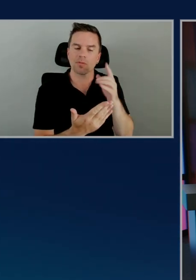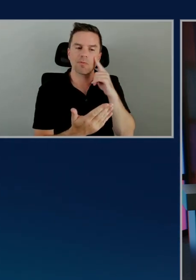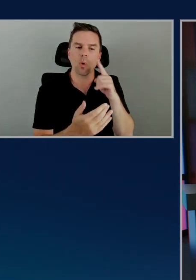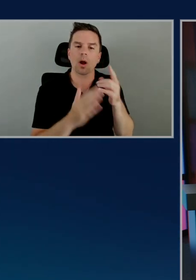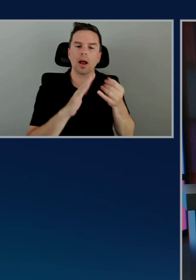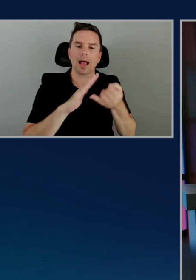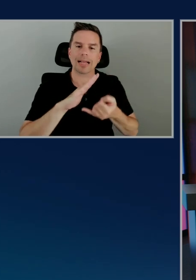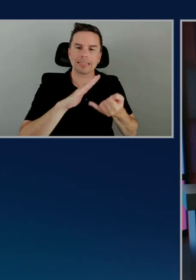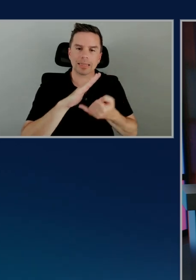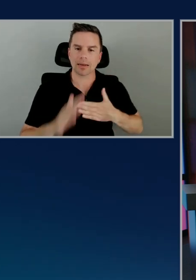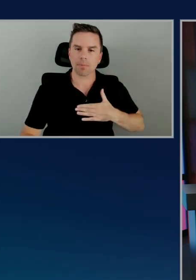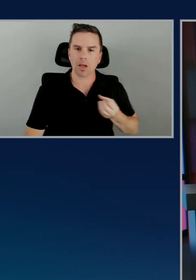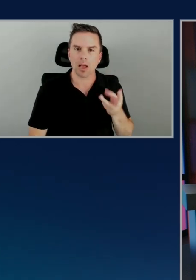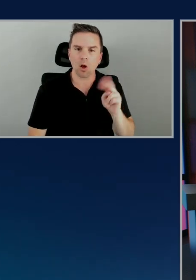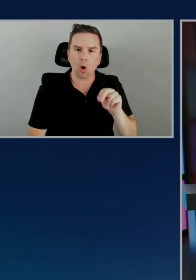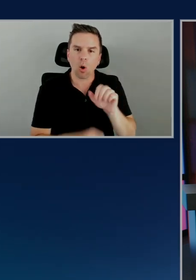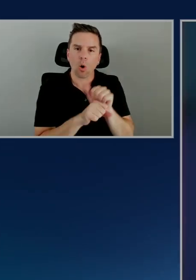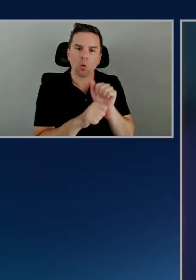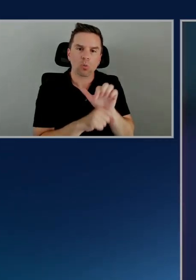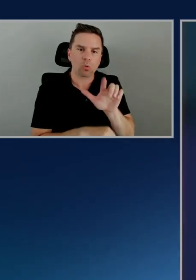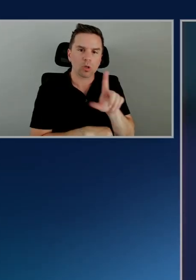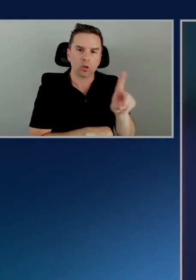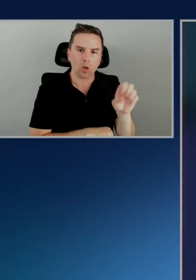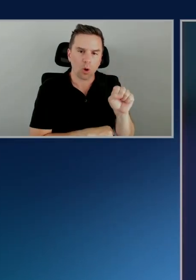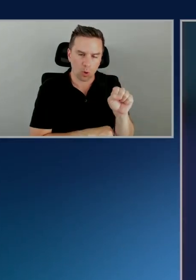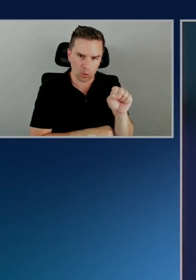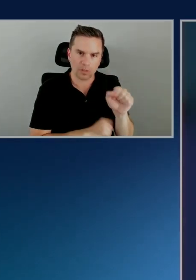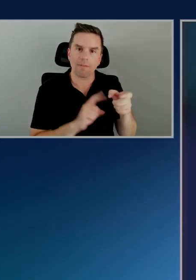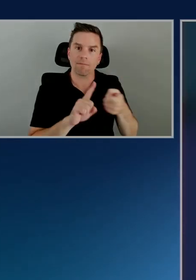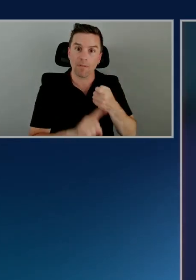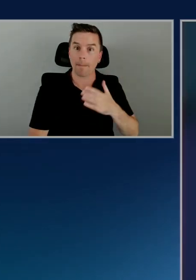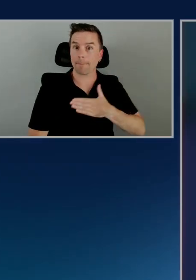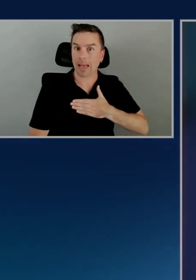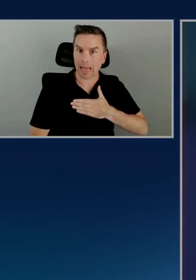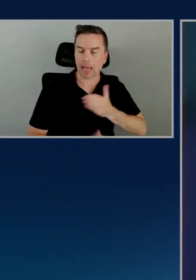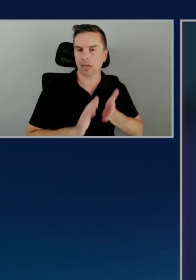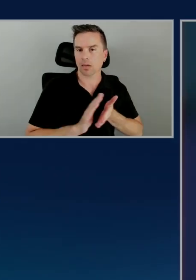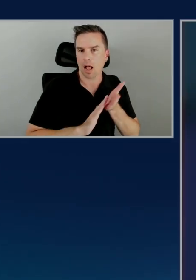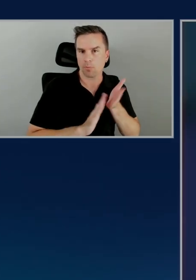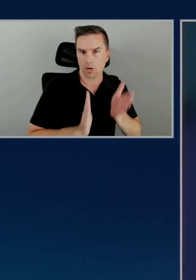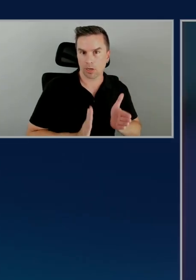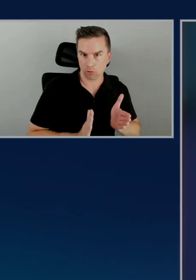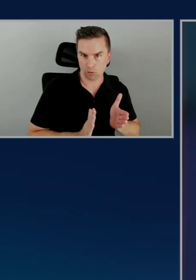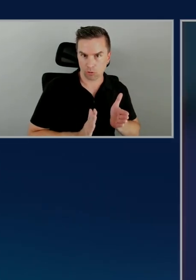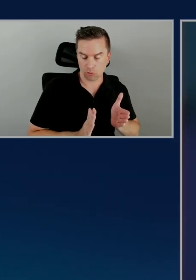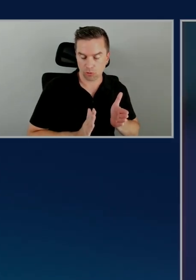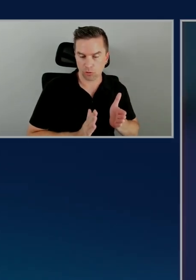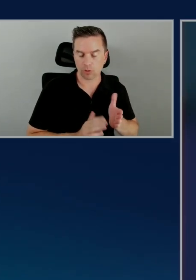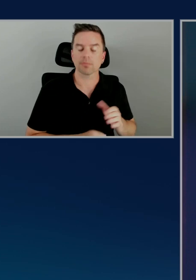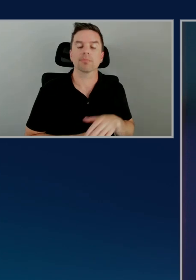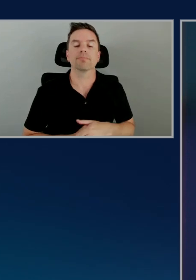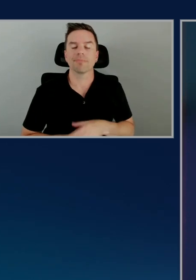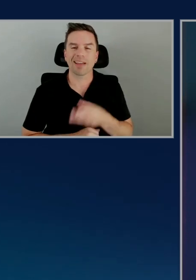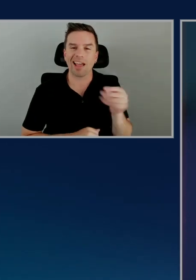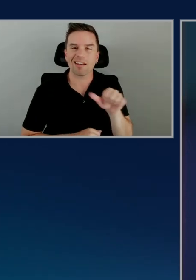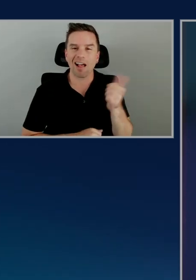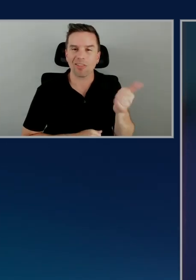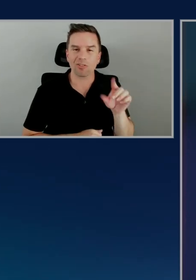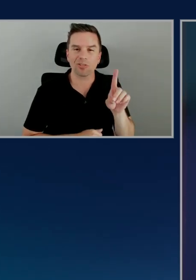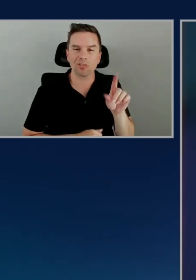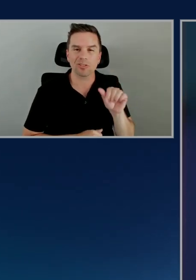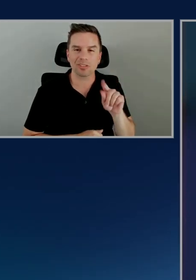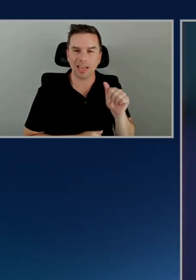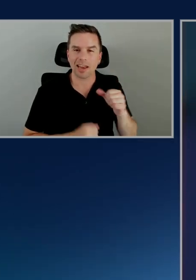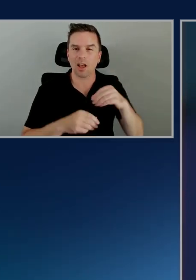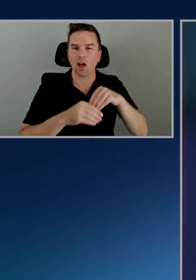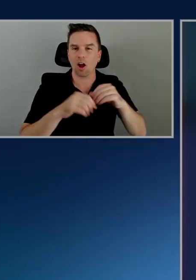own workloads, the sensitive code and data, from my own operators and other components of their architecture, right? So these are the two distinct dimensions.